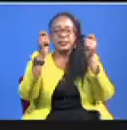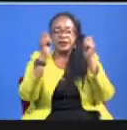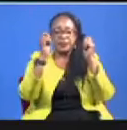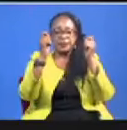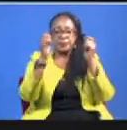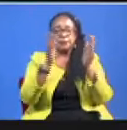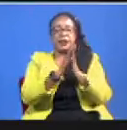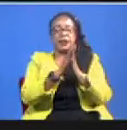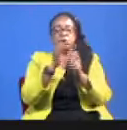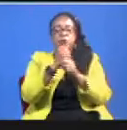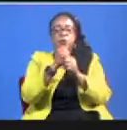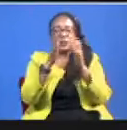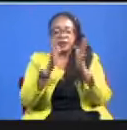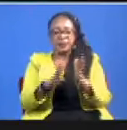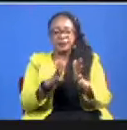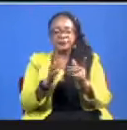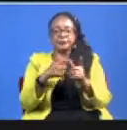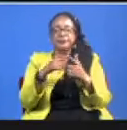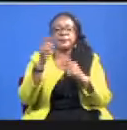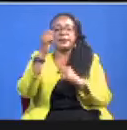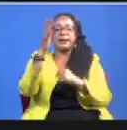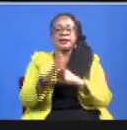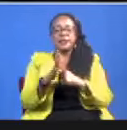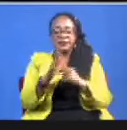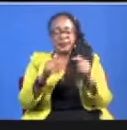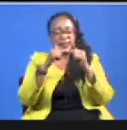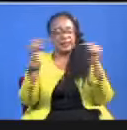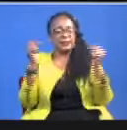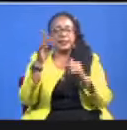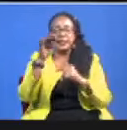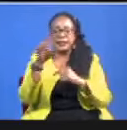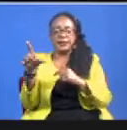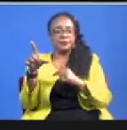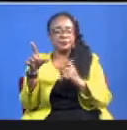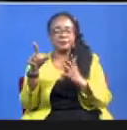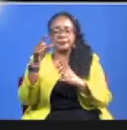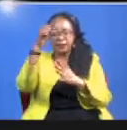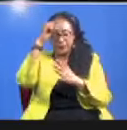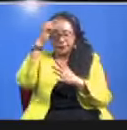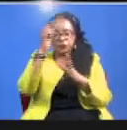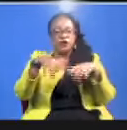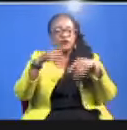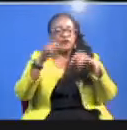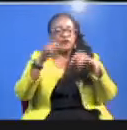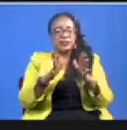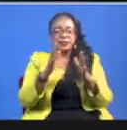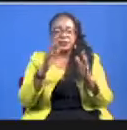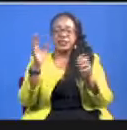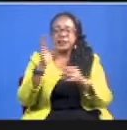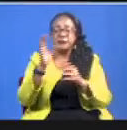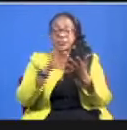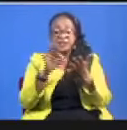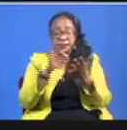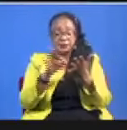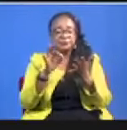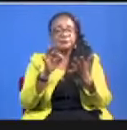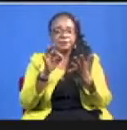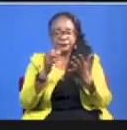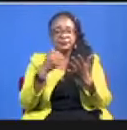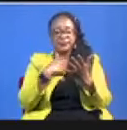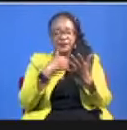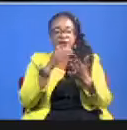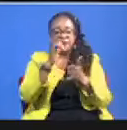aviation workers and then Kenyans being against the deal, the government officers, including cabinet secretaries, you know, putting on